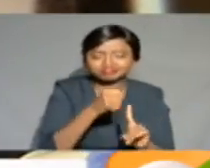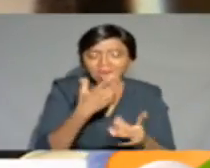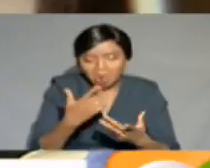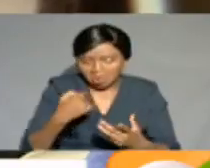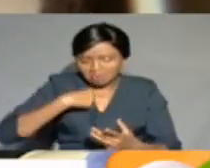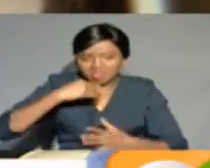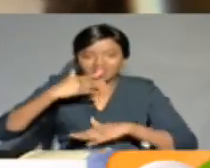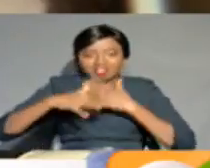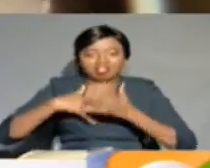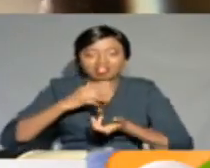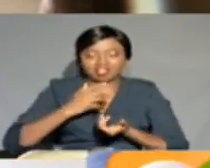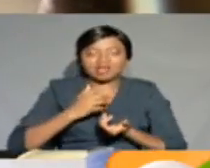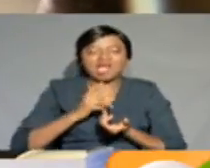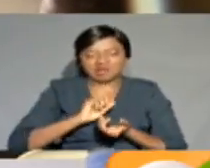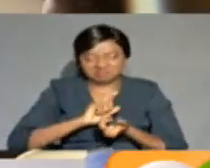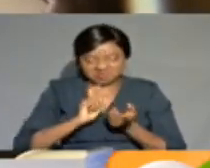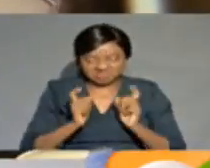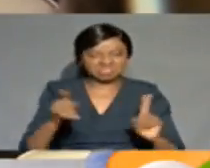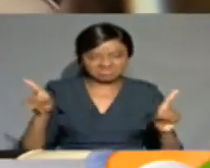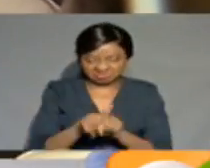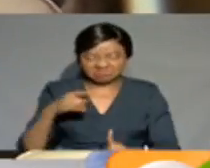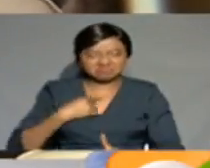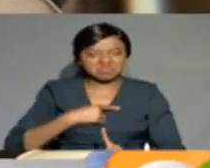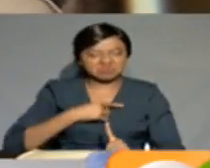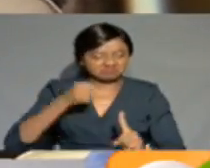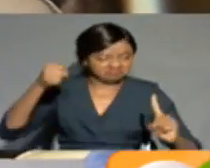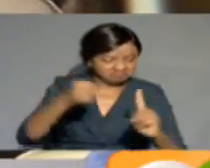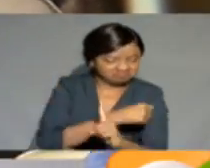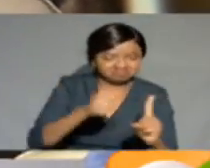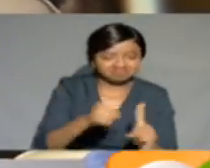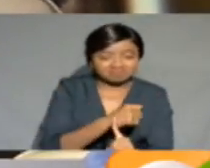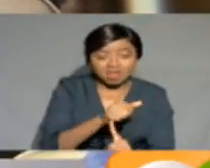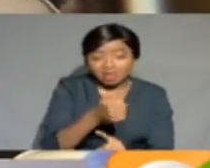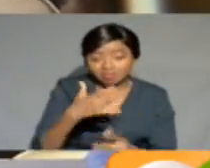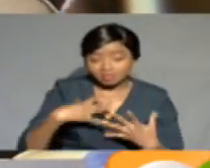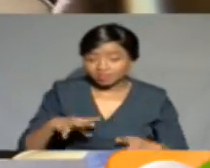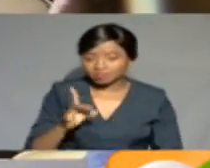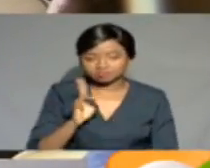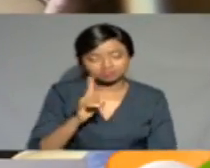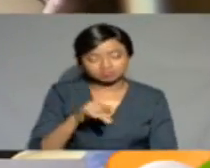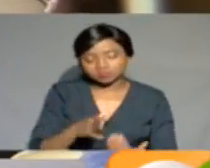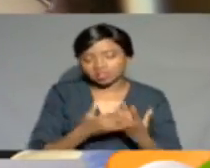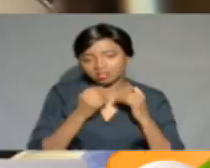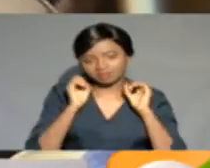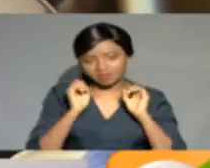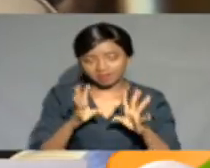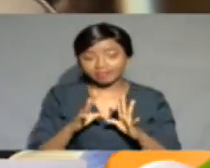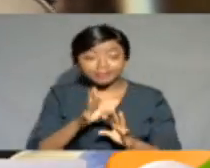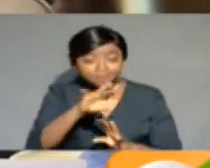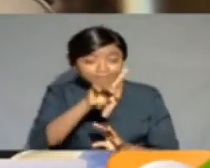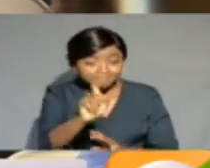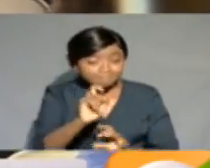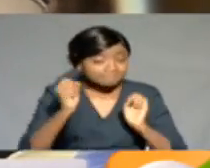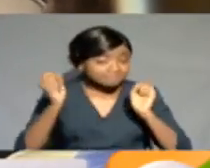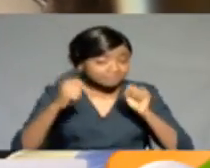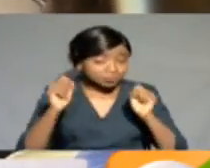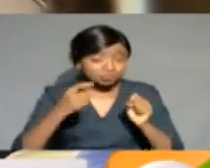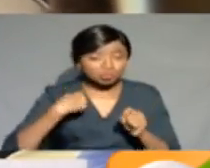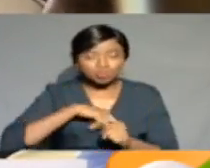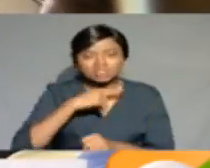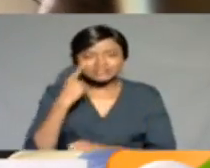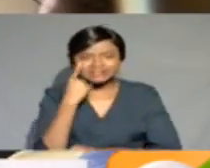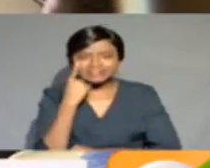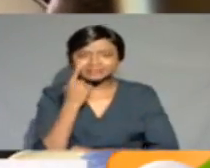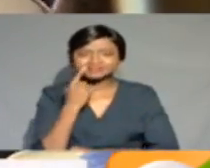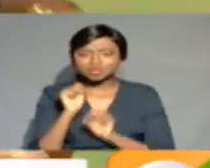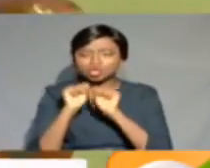became a bully, is not going to take us anywhere. Okay. Is it possible for us to find out what are